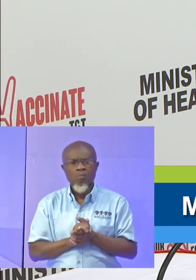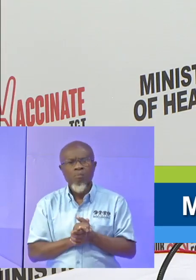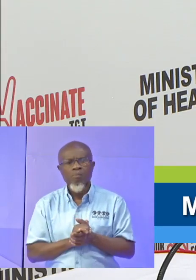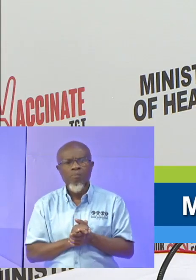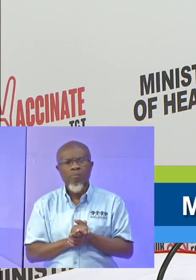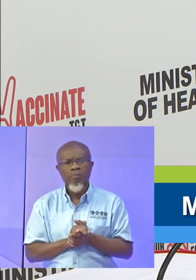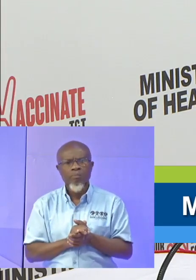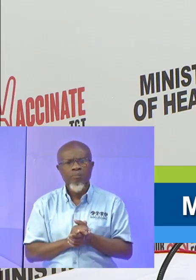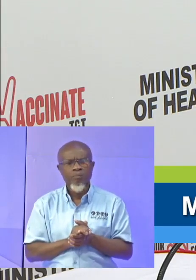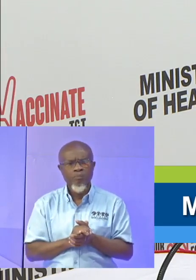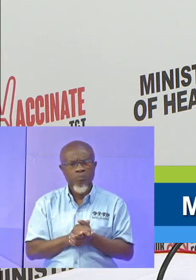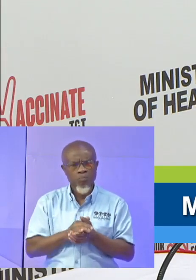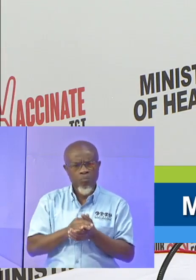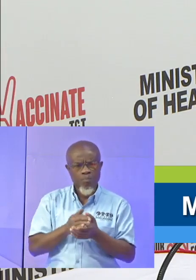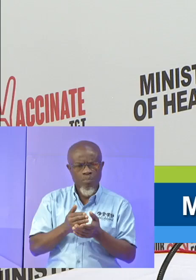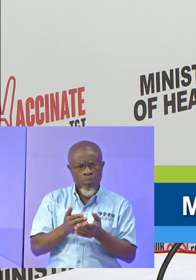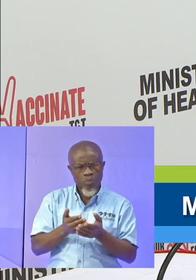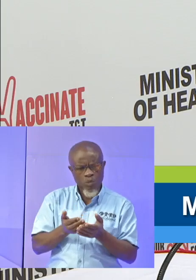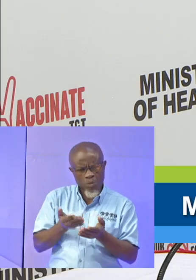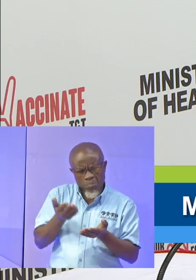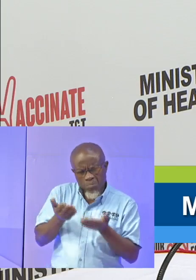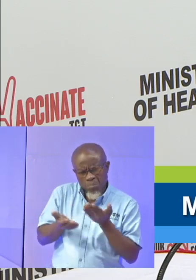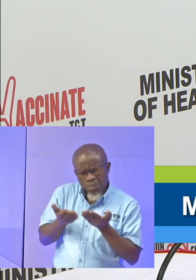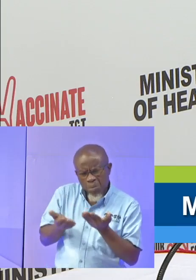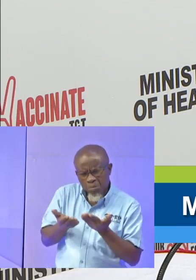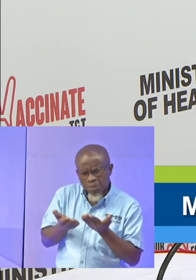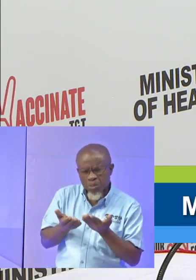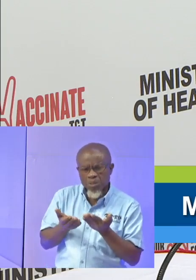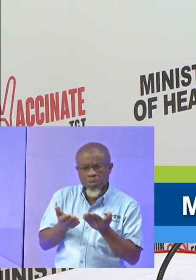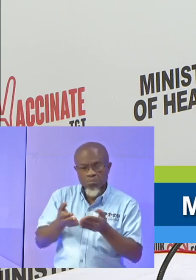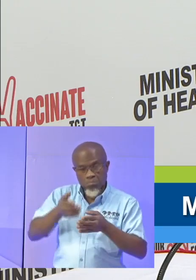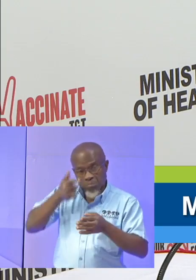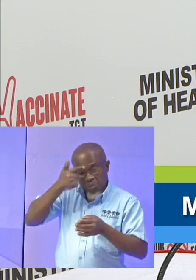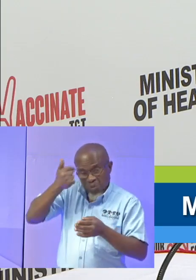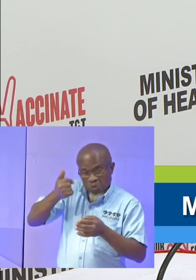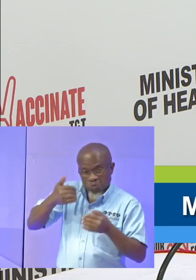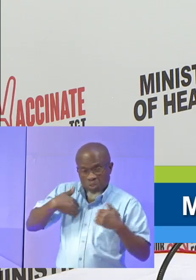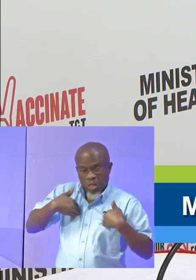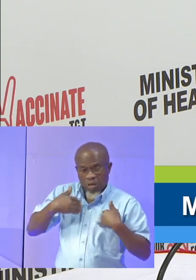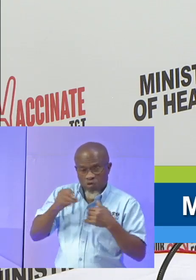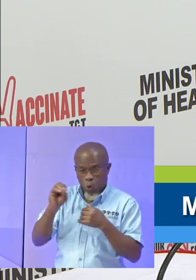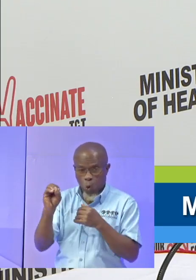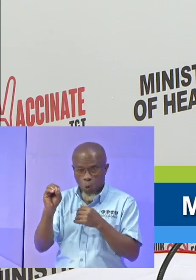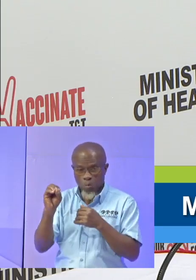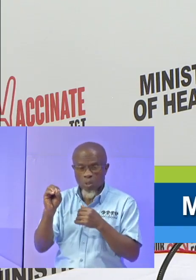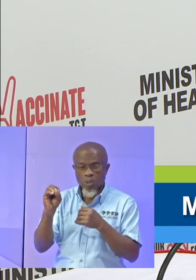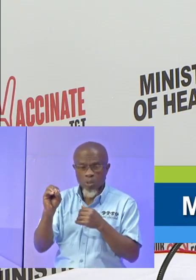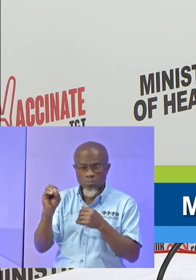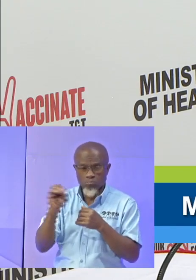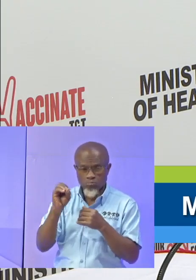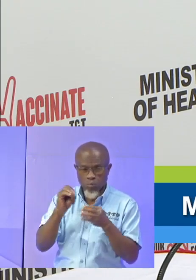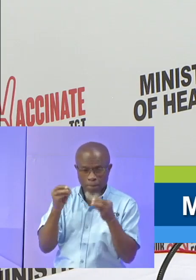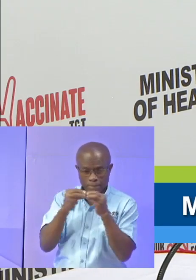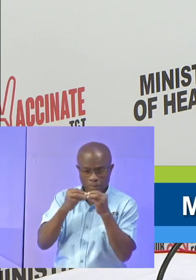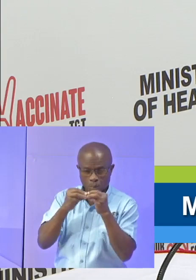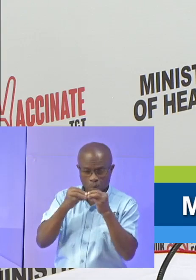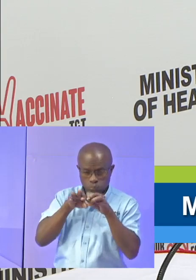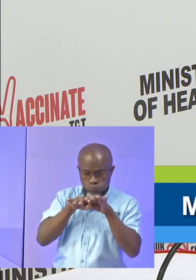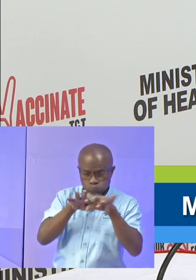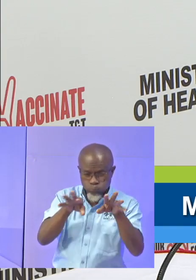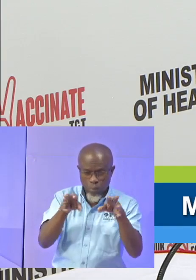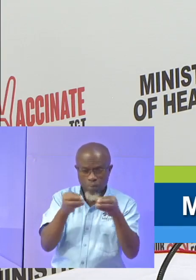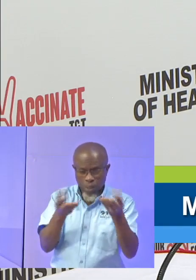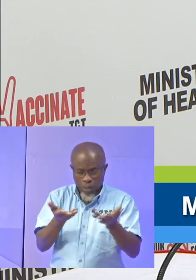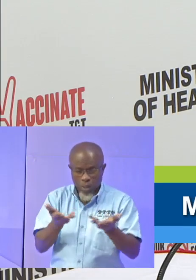Is it possible that because the Omicron variant is now the dominant strain in TNT, that's one